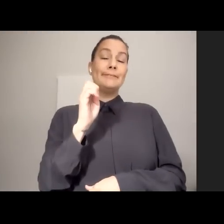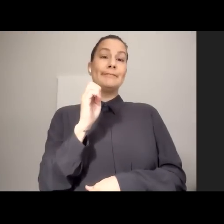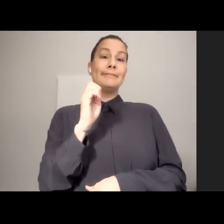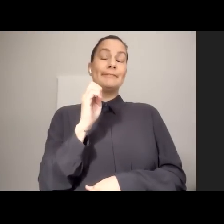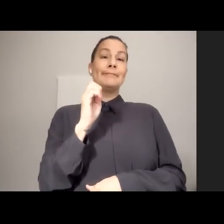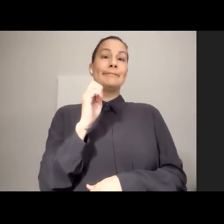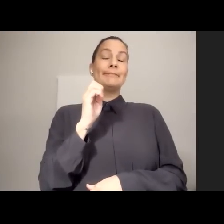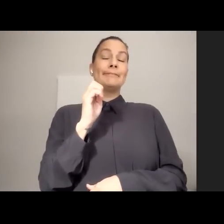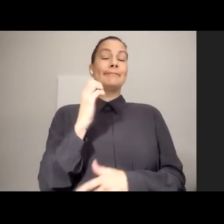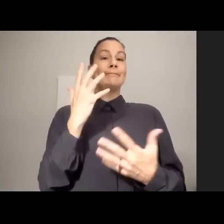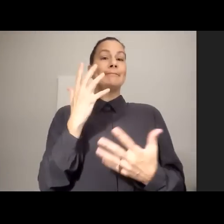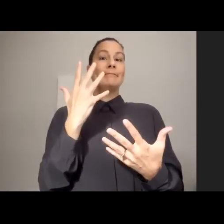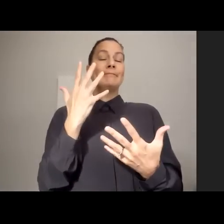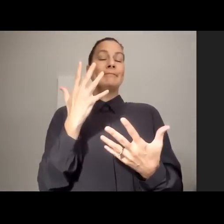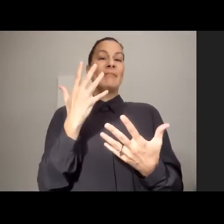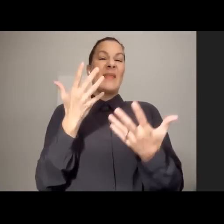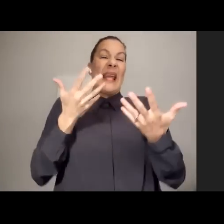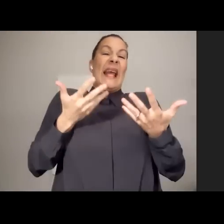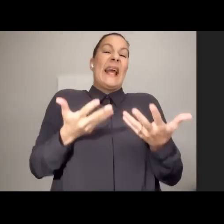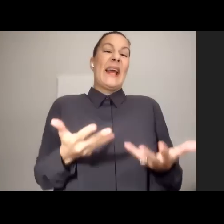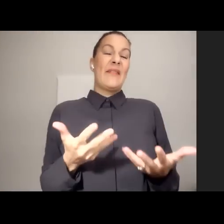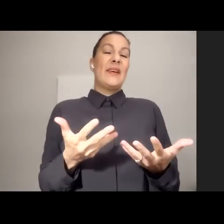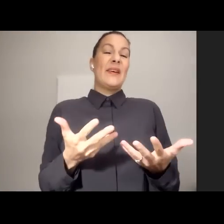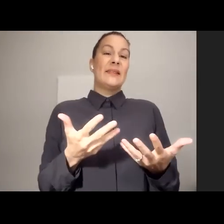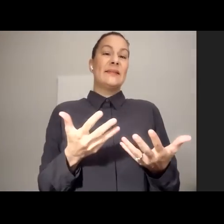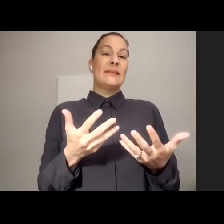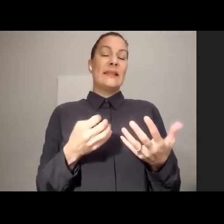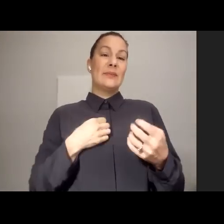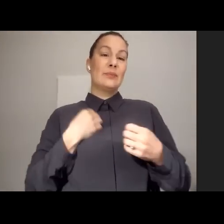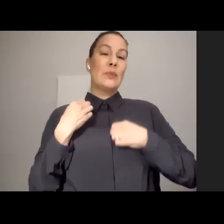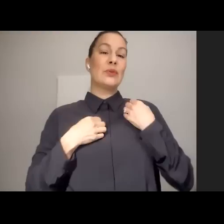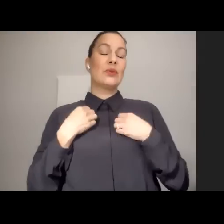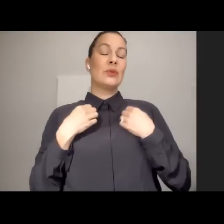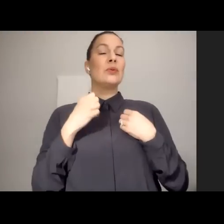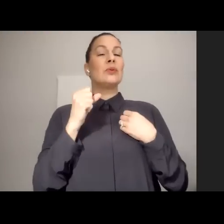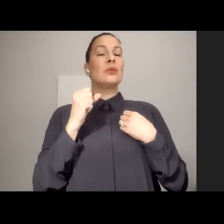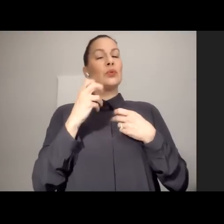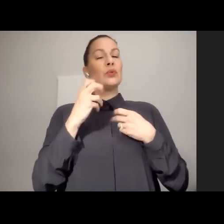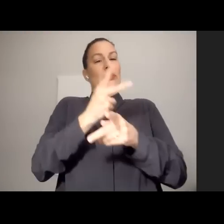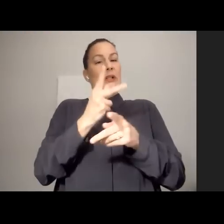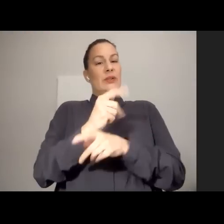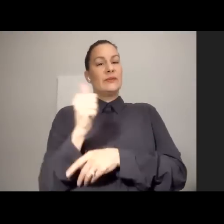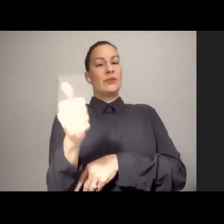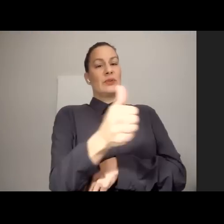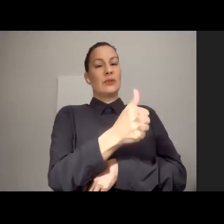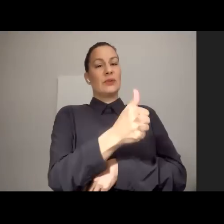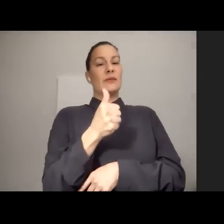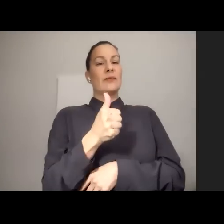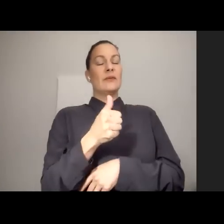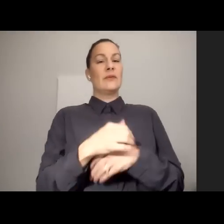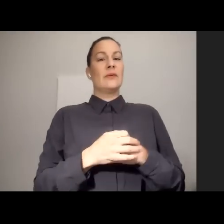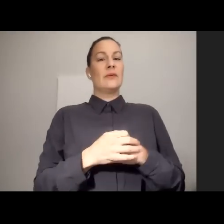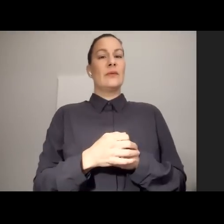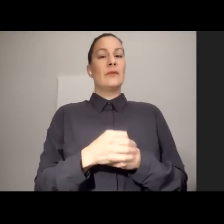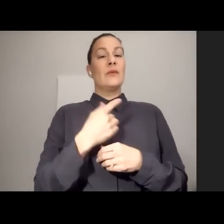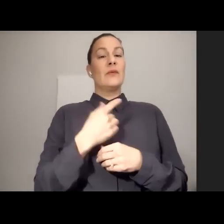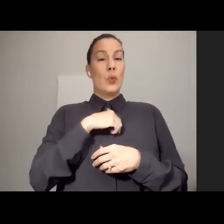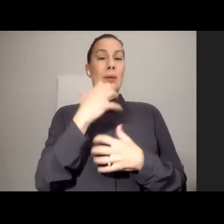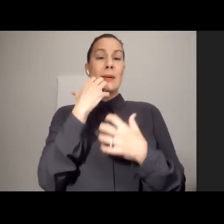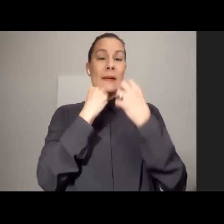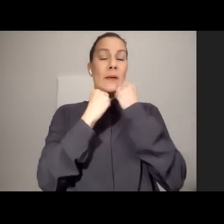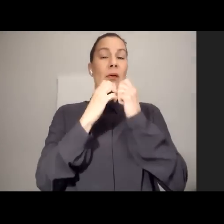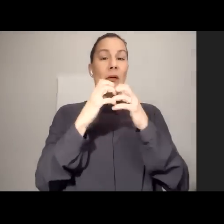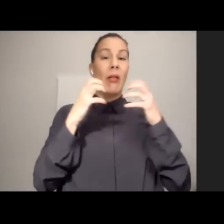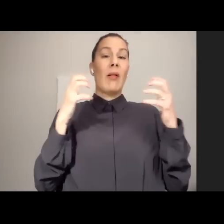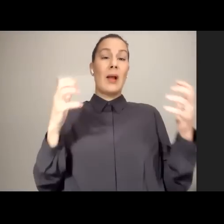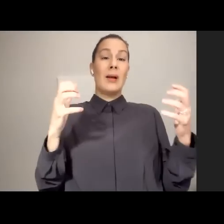give yourself some compassion as we continue on. I know we're all carrying a lot, and day is